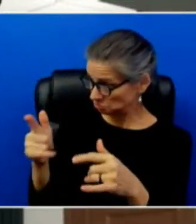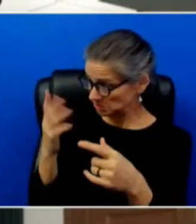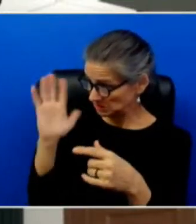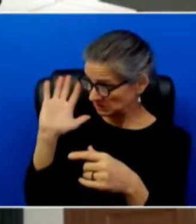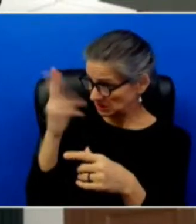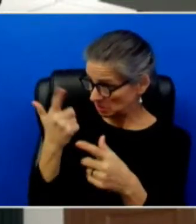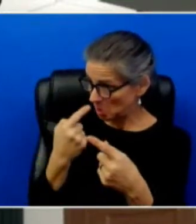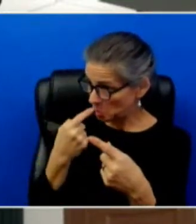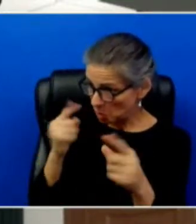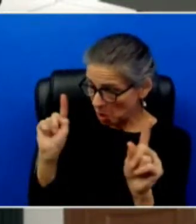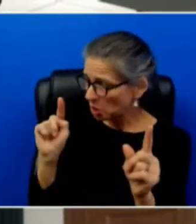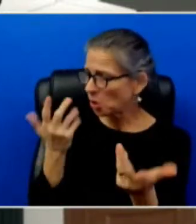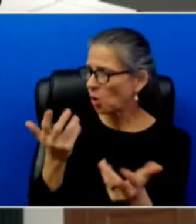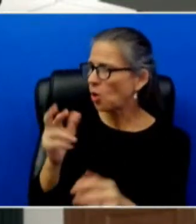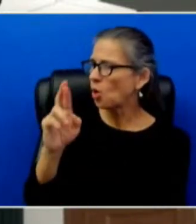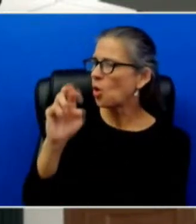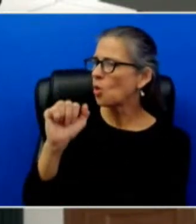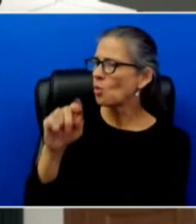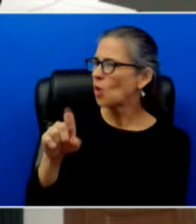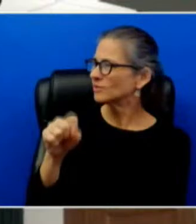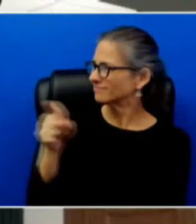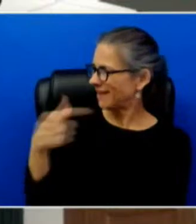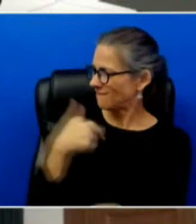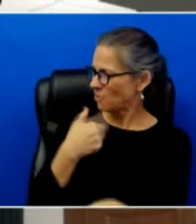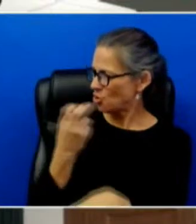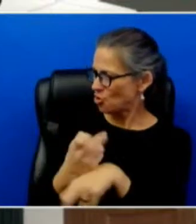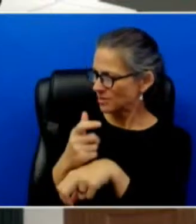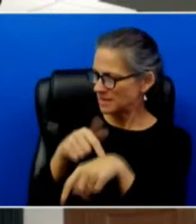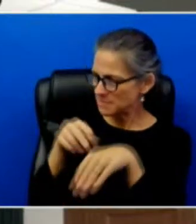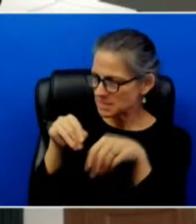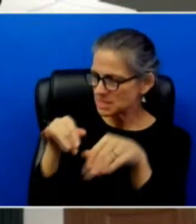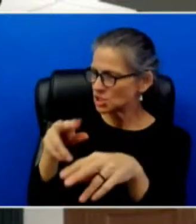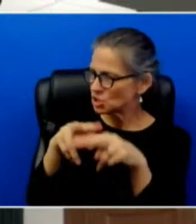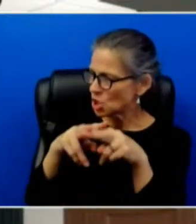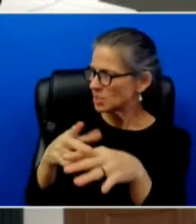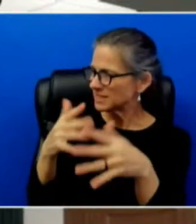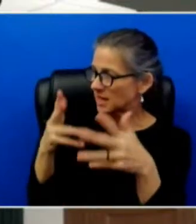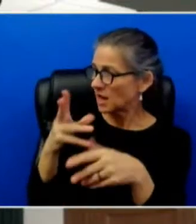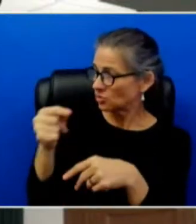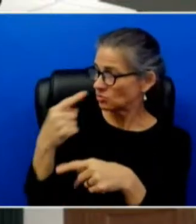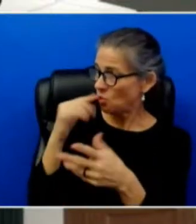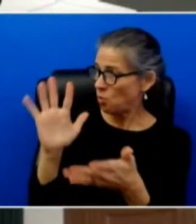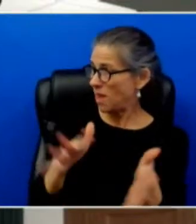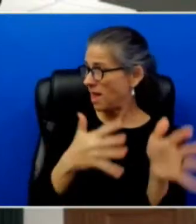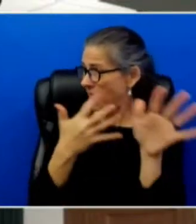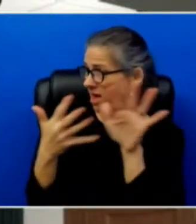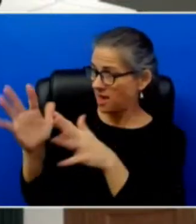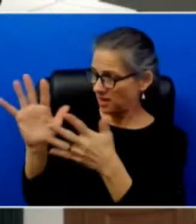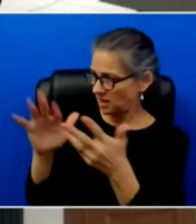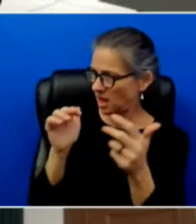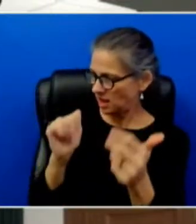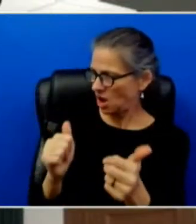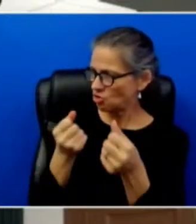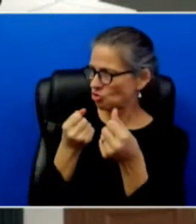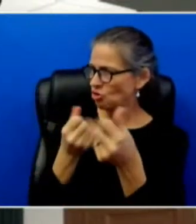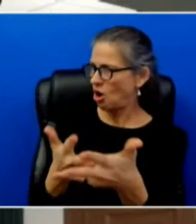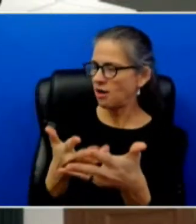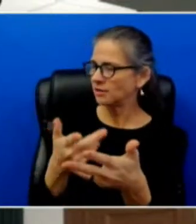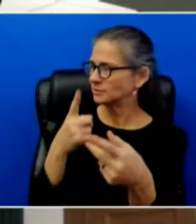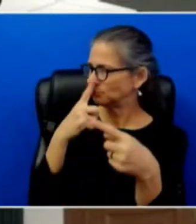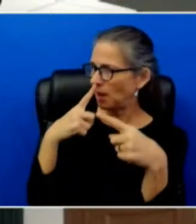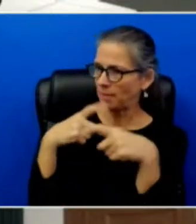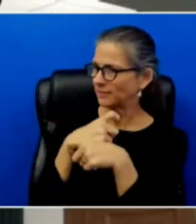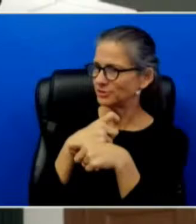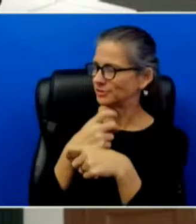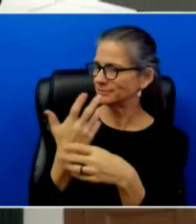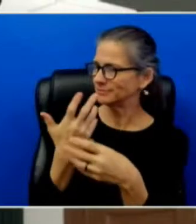are road crews already having trouble with it? And then you said wind gusts can complicate this response effort, especially for power